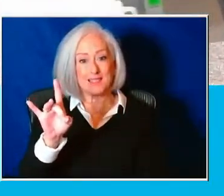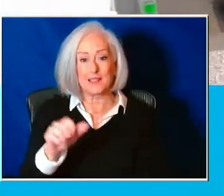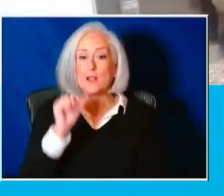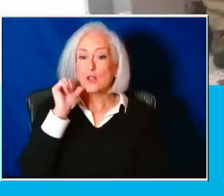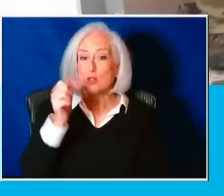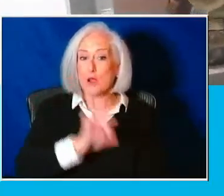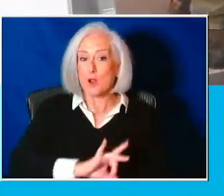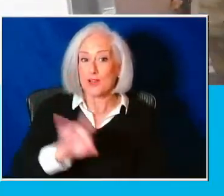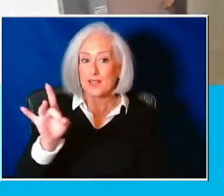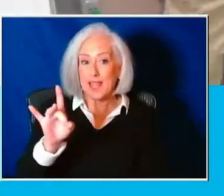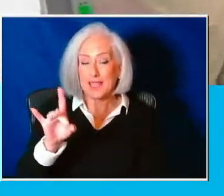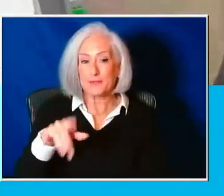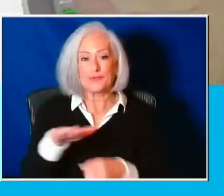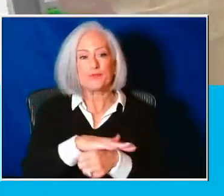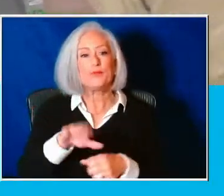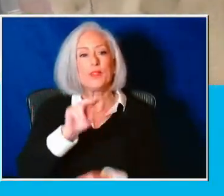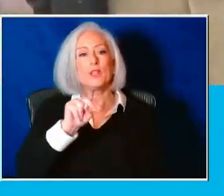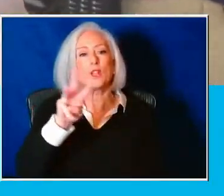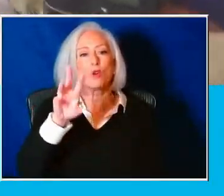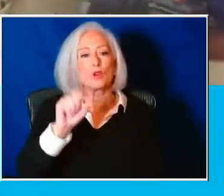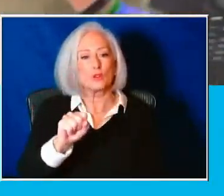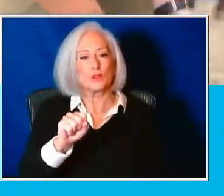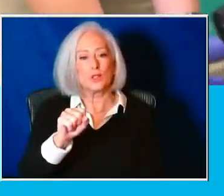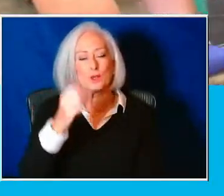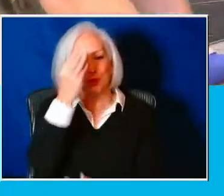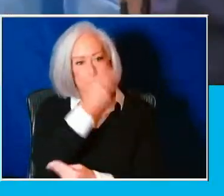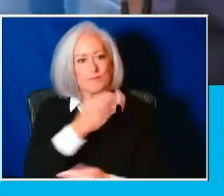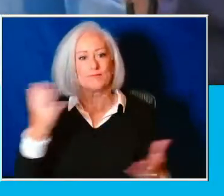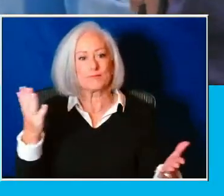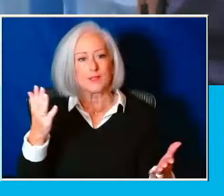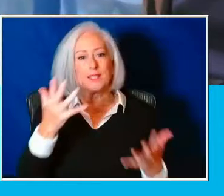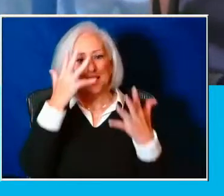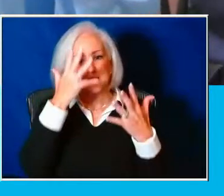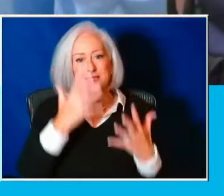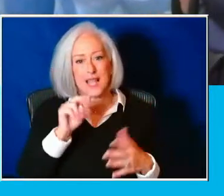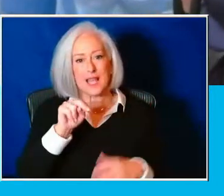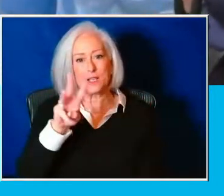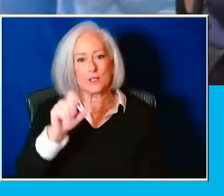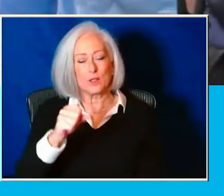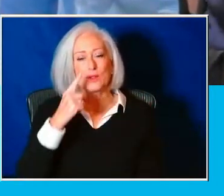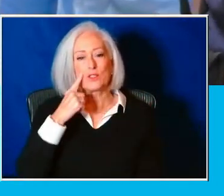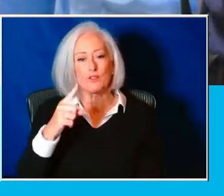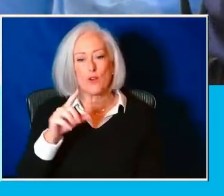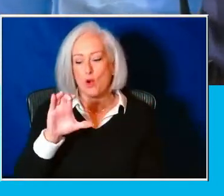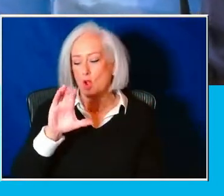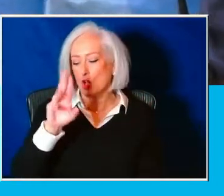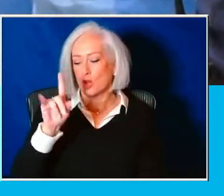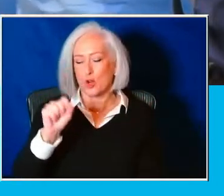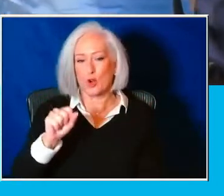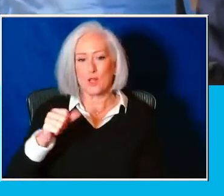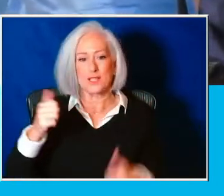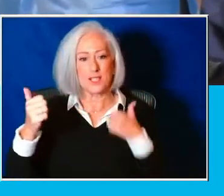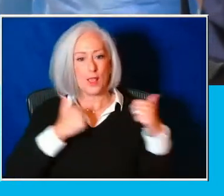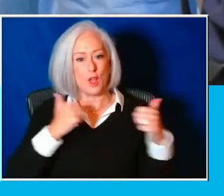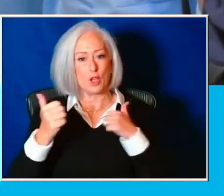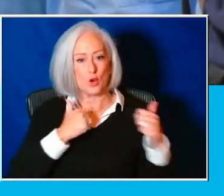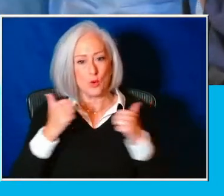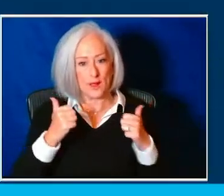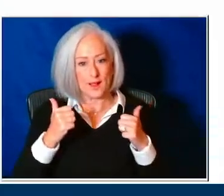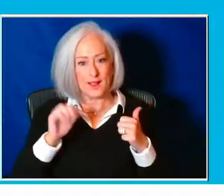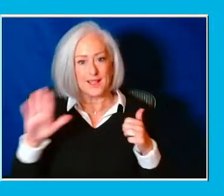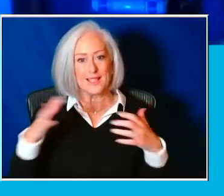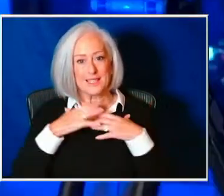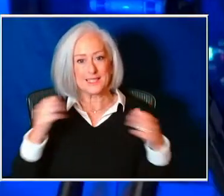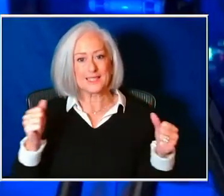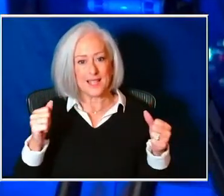Local news recently broke the sad news of Curtis the gorilla, his health problems, and medical experts who came together to try and save